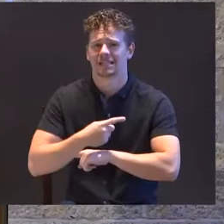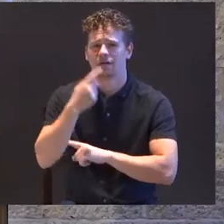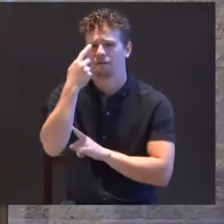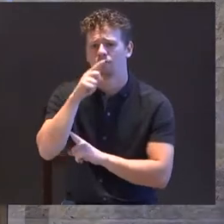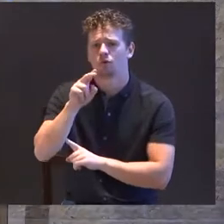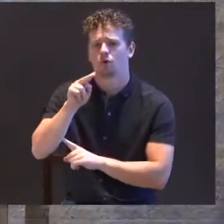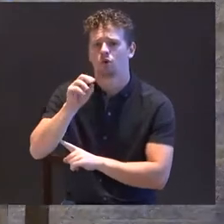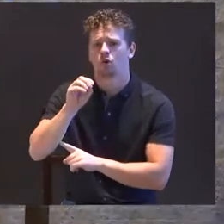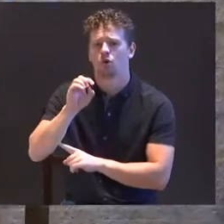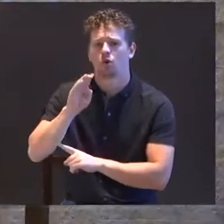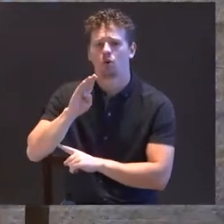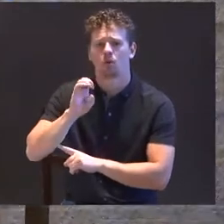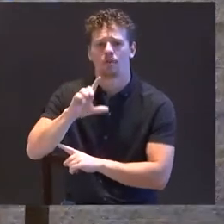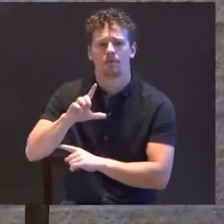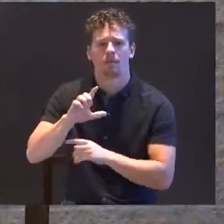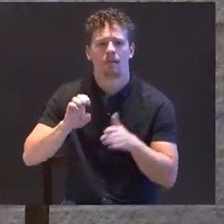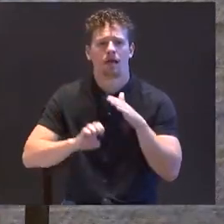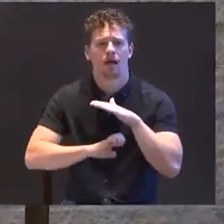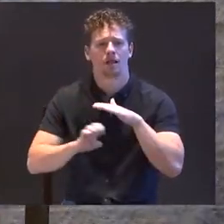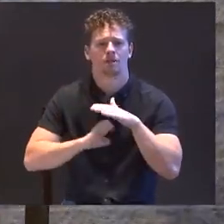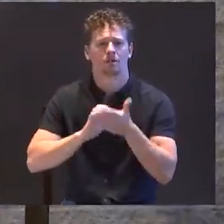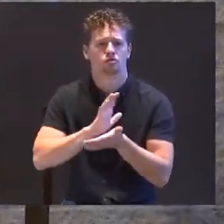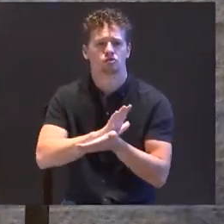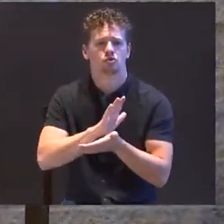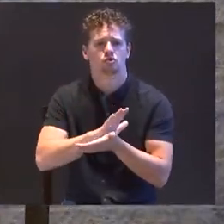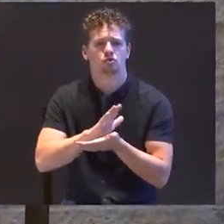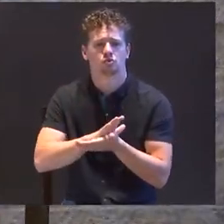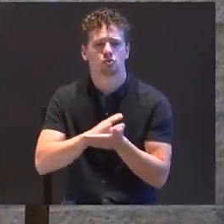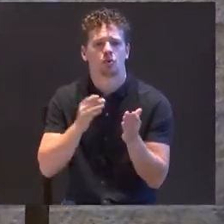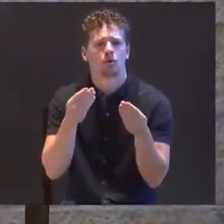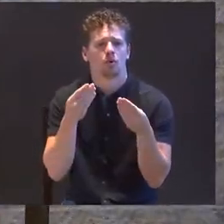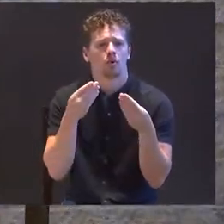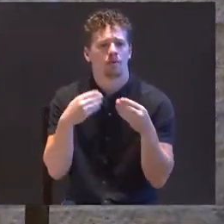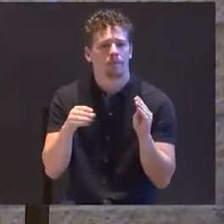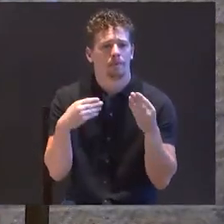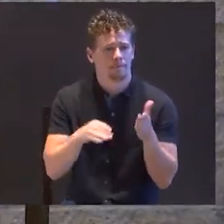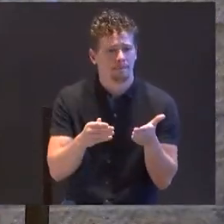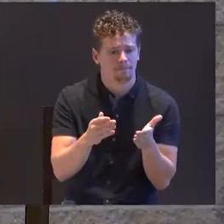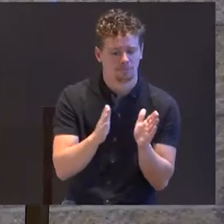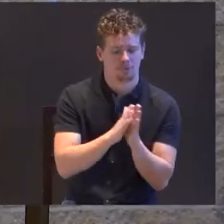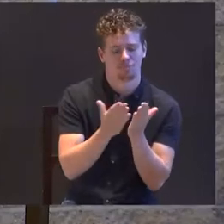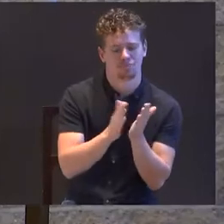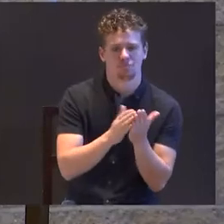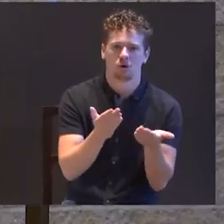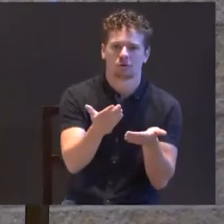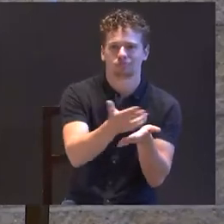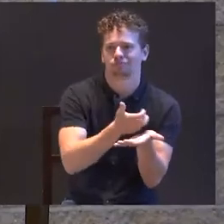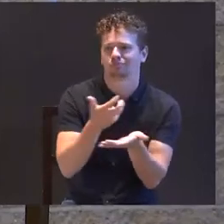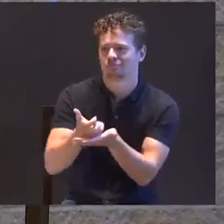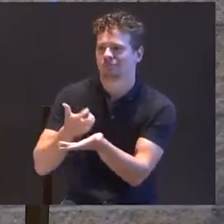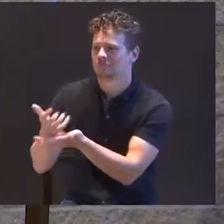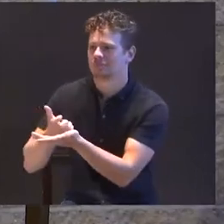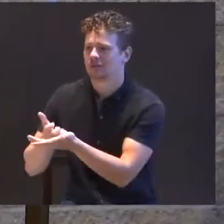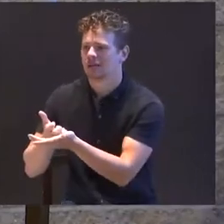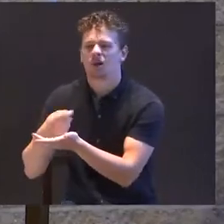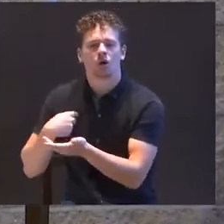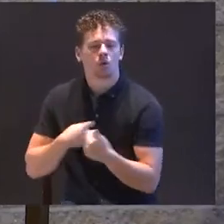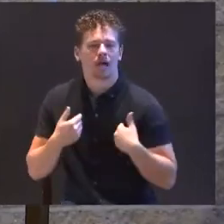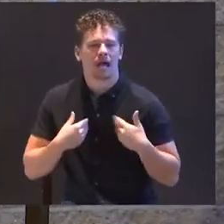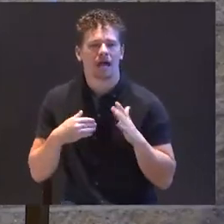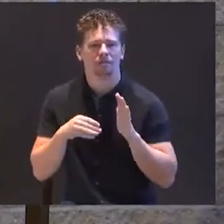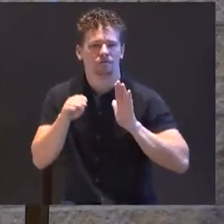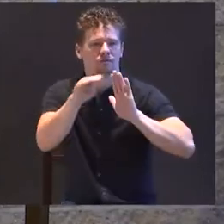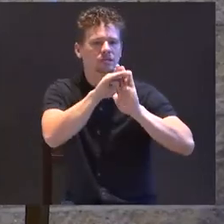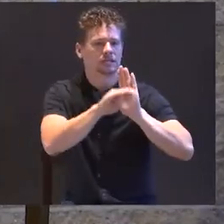Elementary School. However, the school always welcomes book donations at any time, and the book lists are in the garden